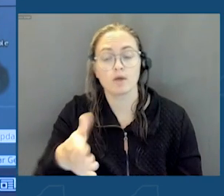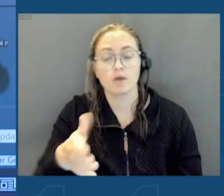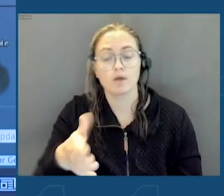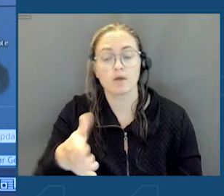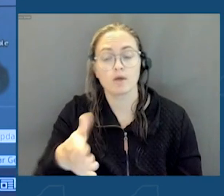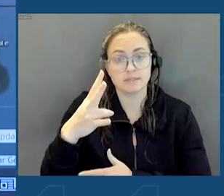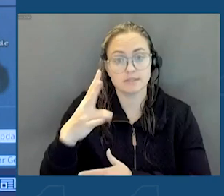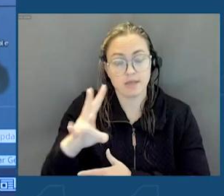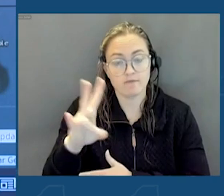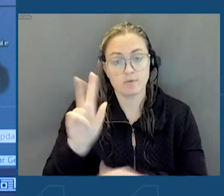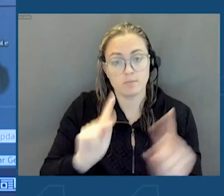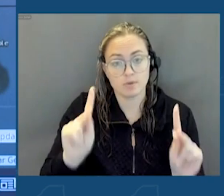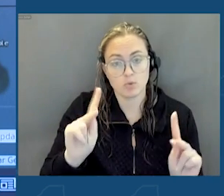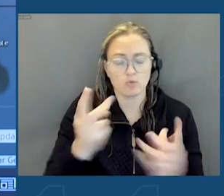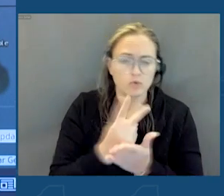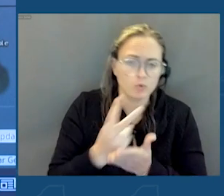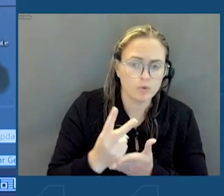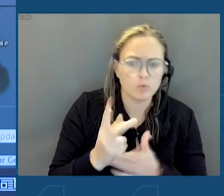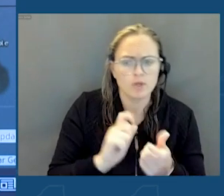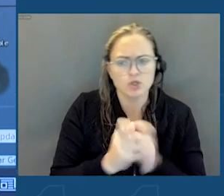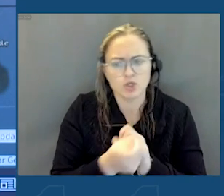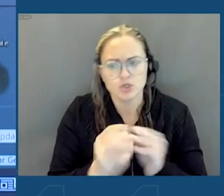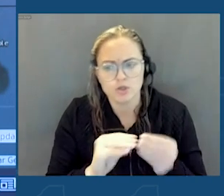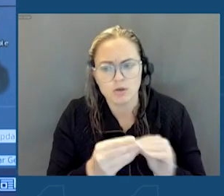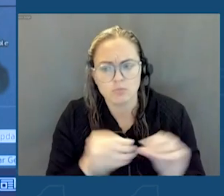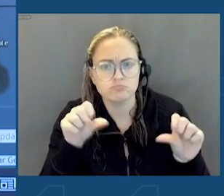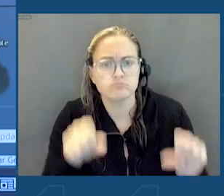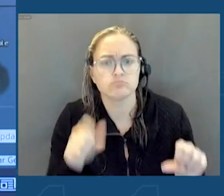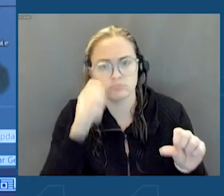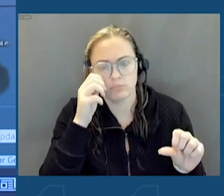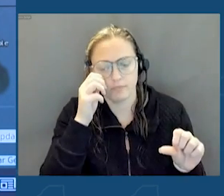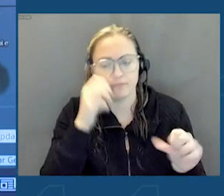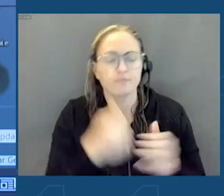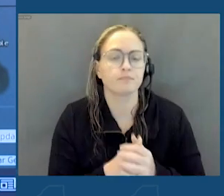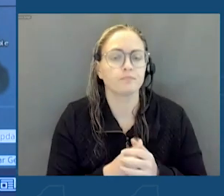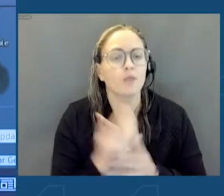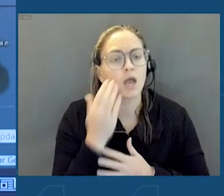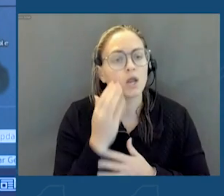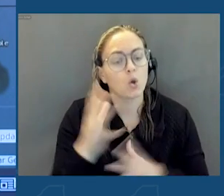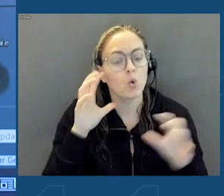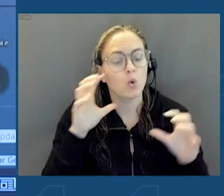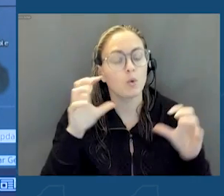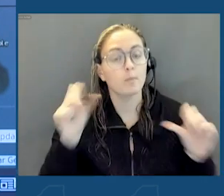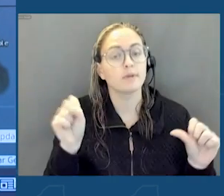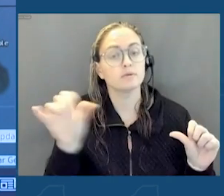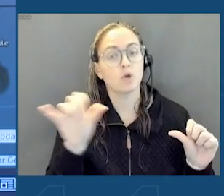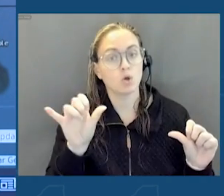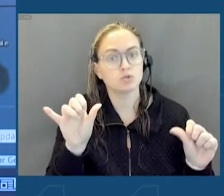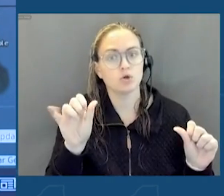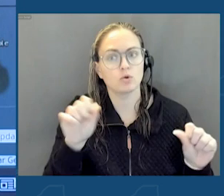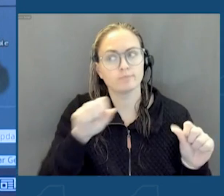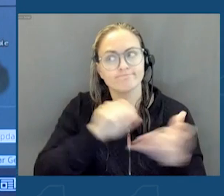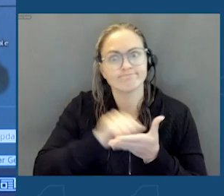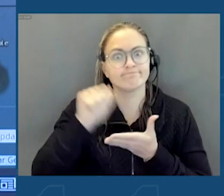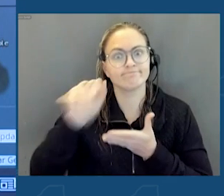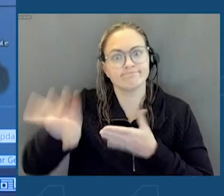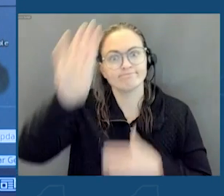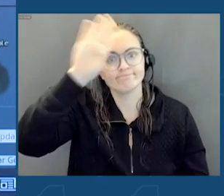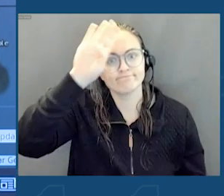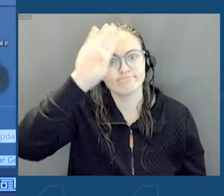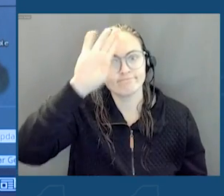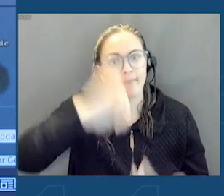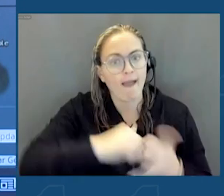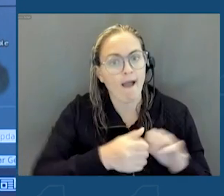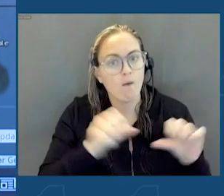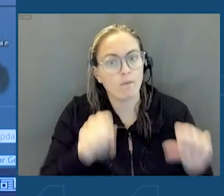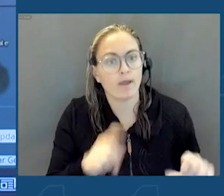can certainly change those numbers at their request. I also noted that President Biden is also sending firefighters. This is how we can deal with